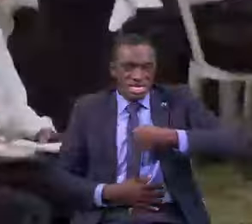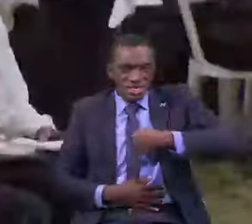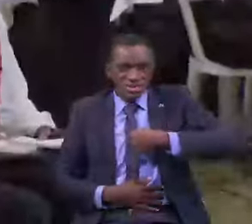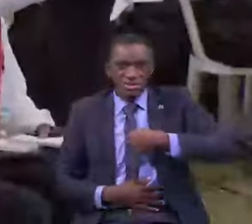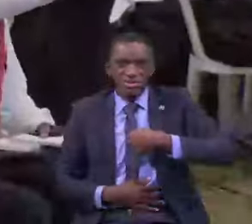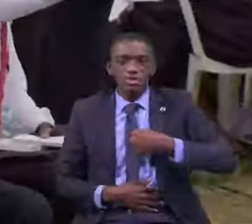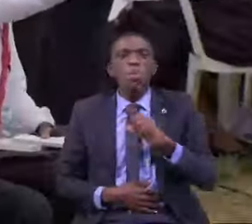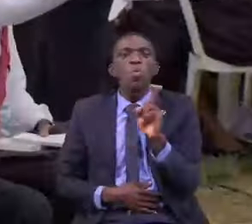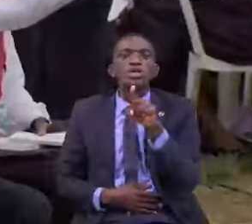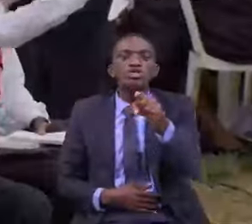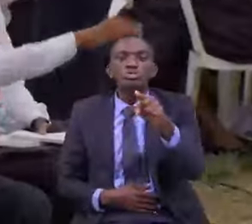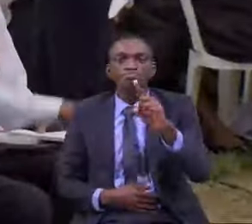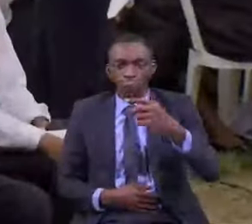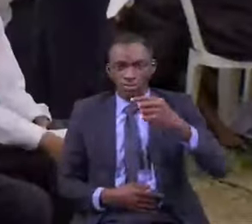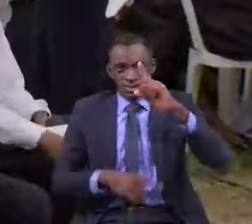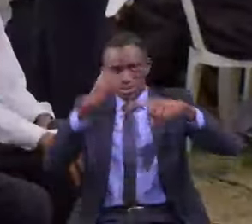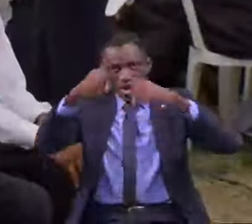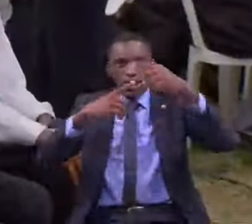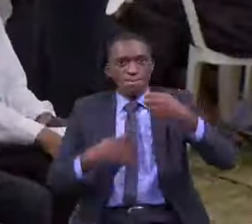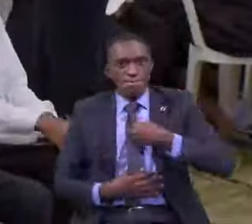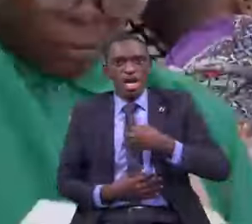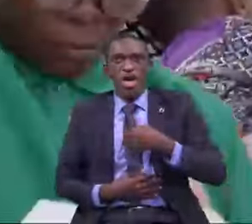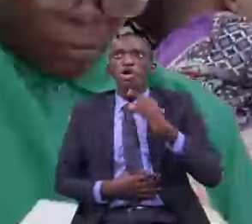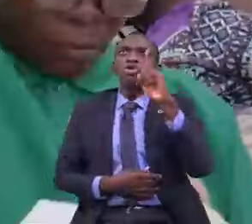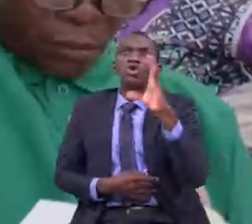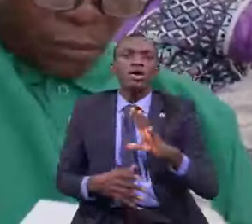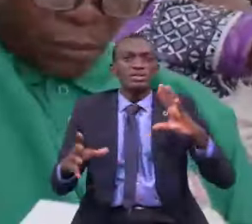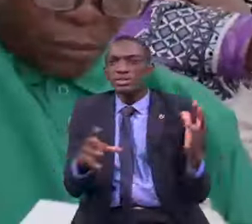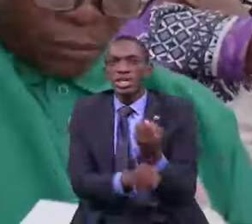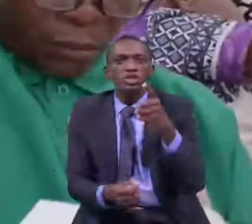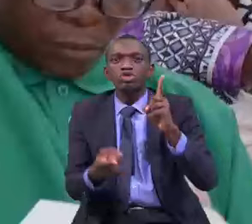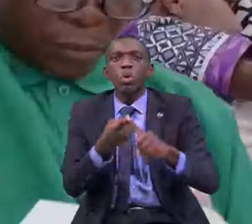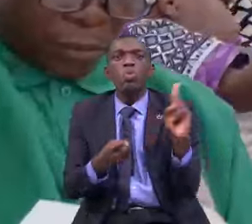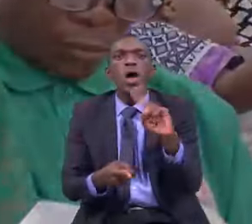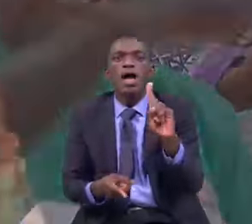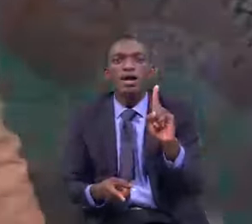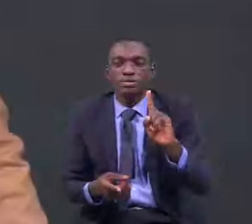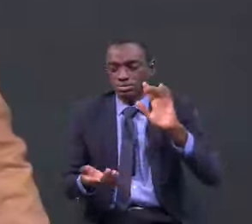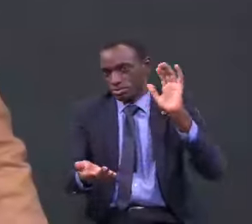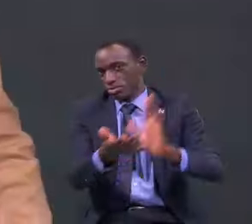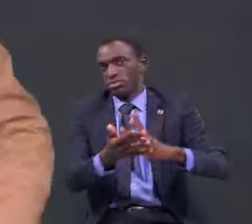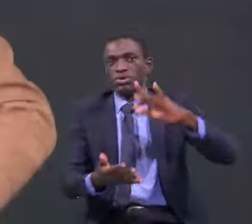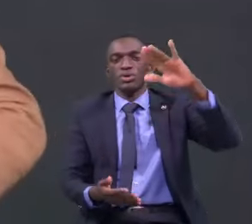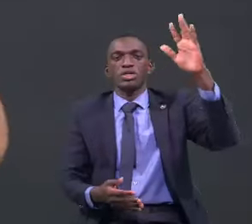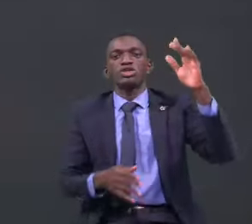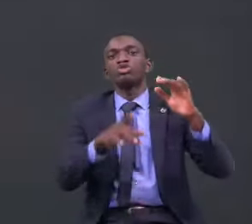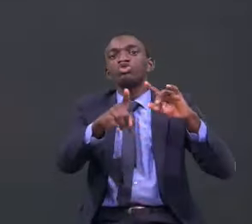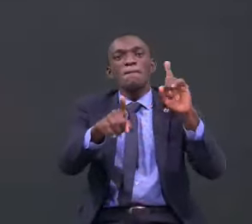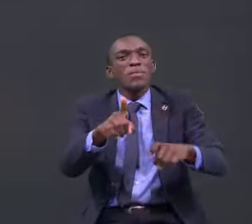are you? Taking you to where? And you must have faith.